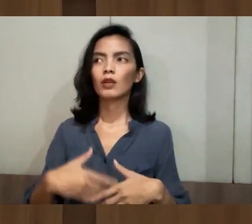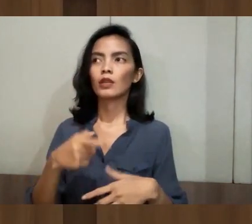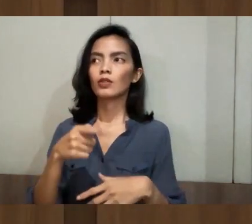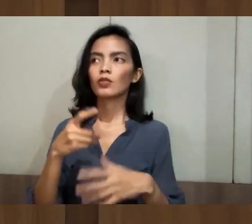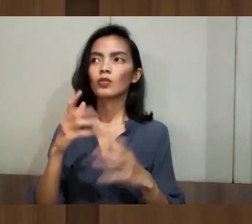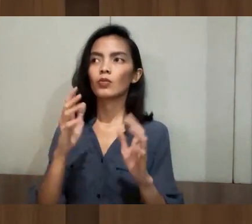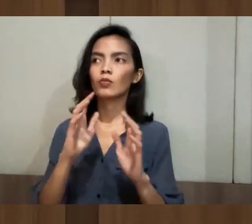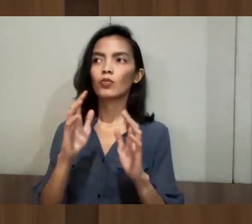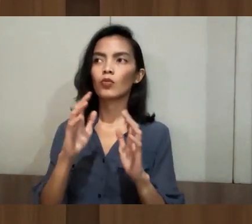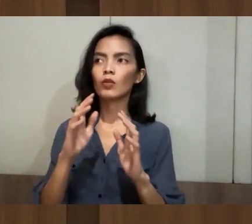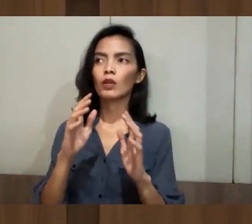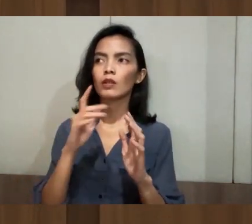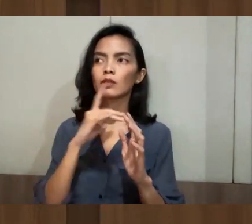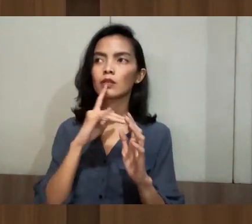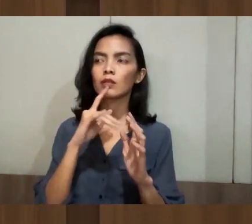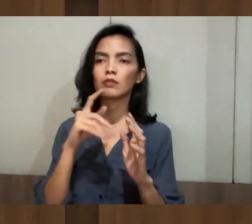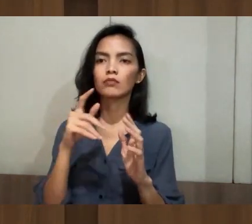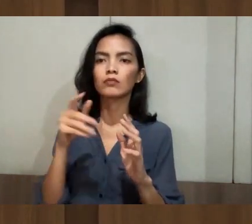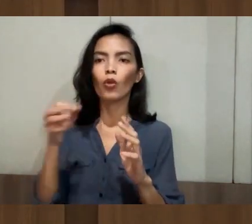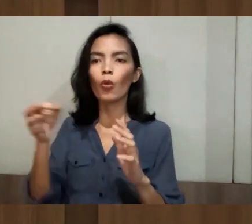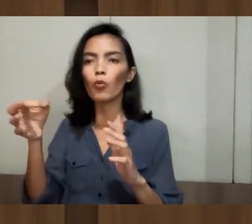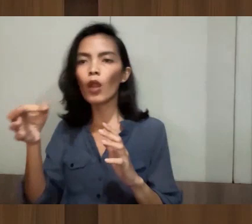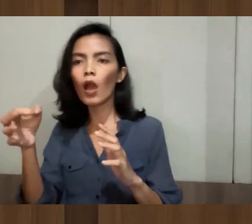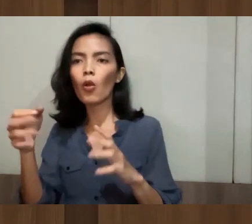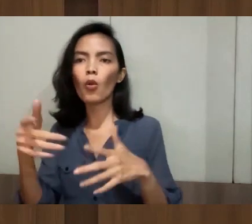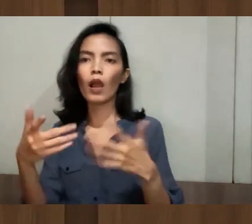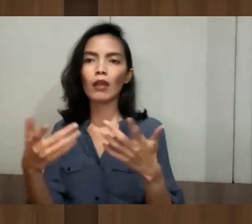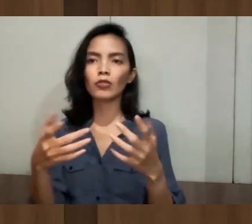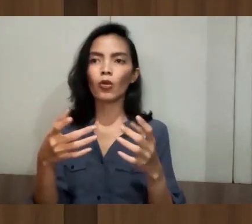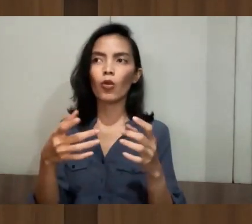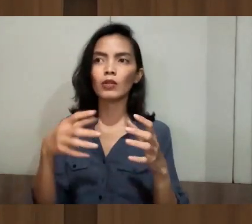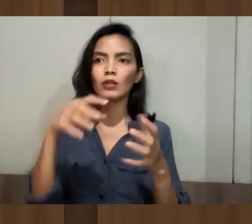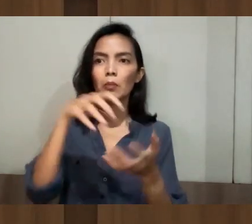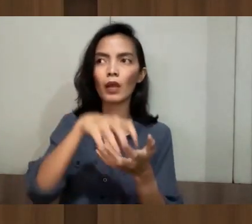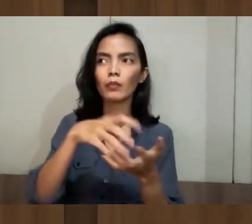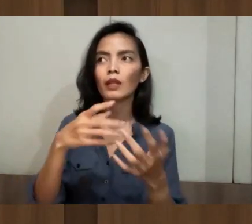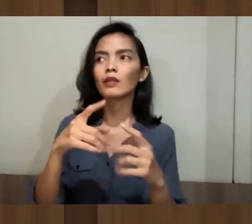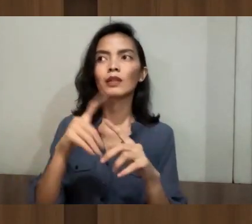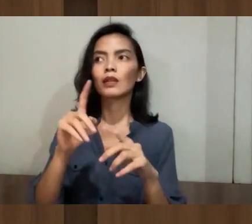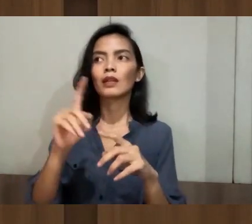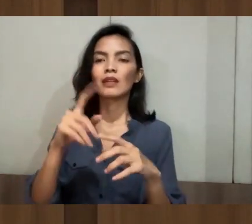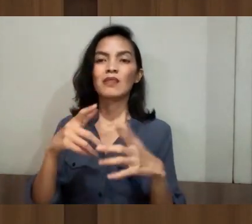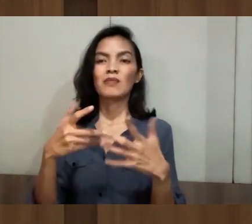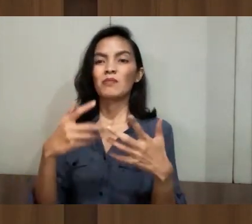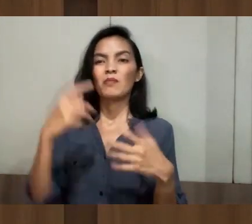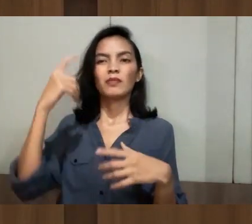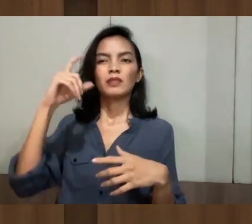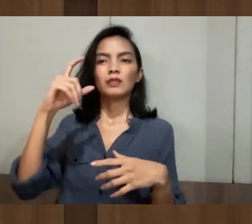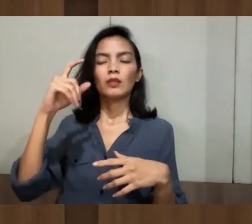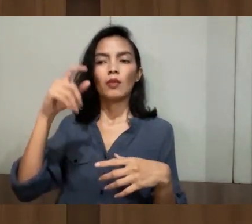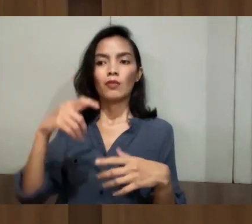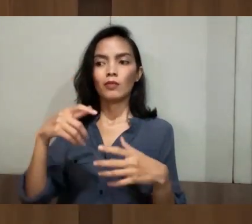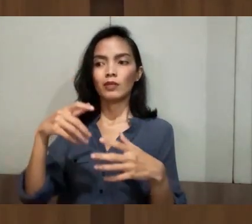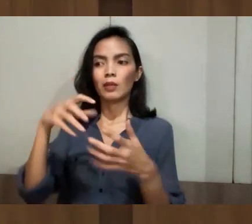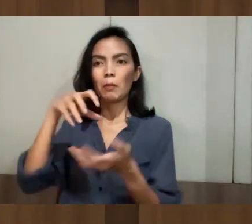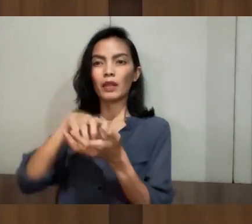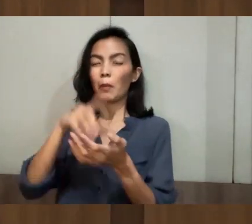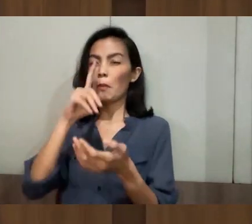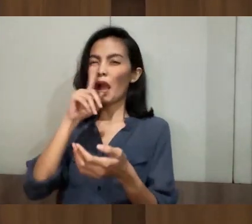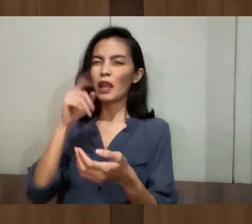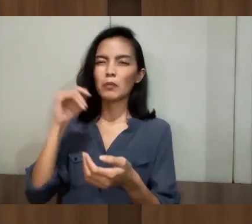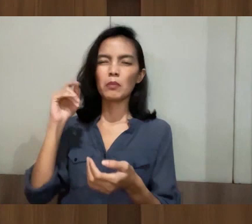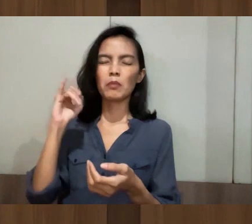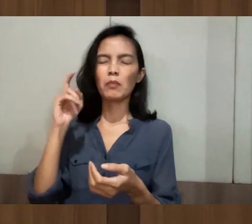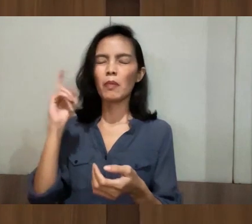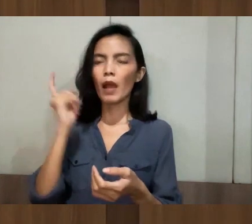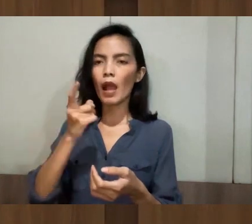maximum security prison, and it is not the Alcatraz Island neither, but it is the human's